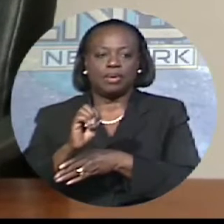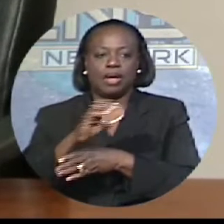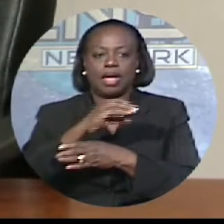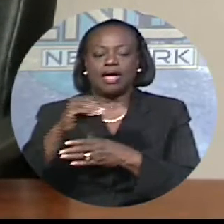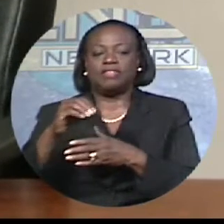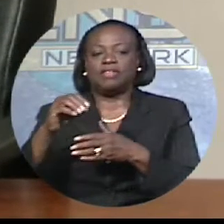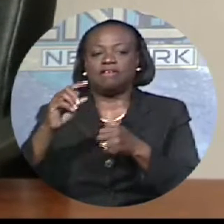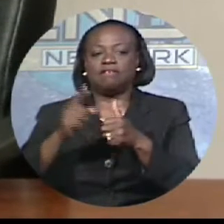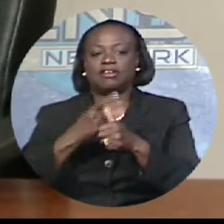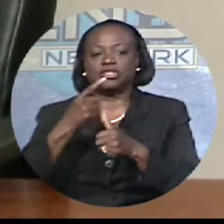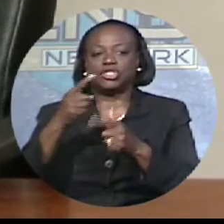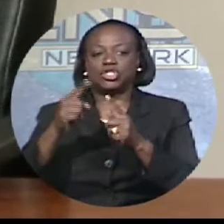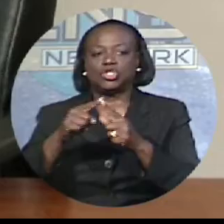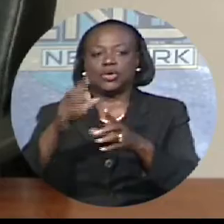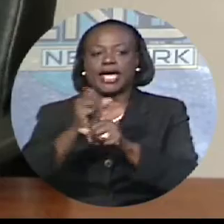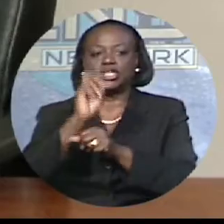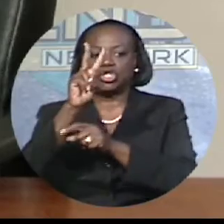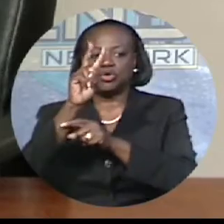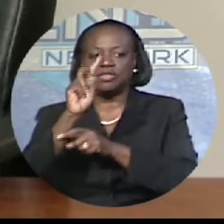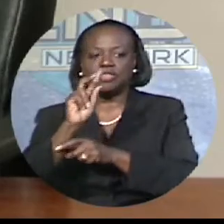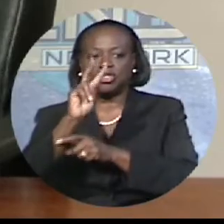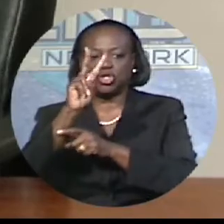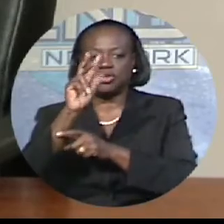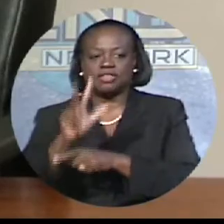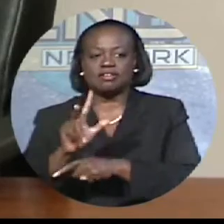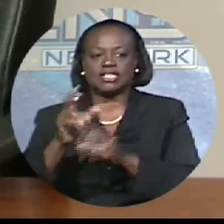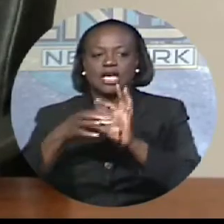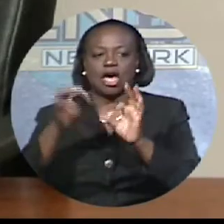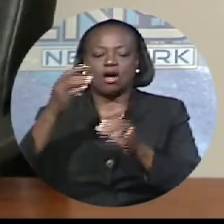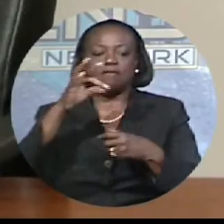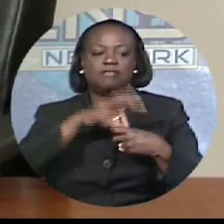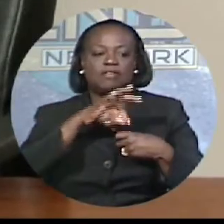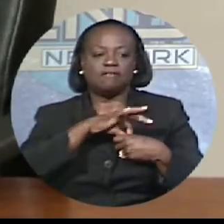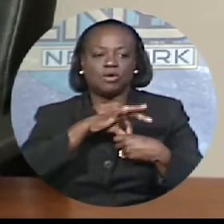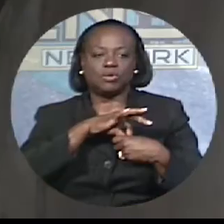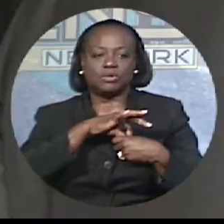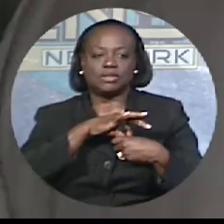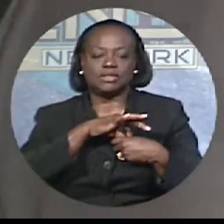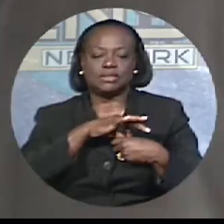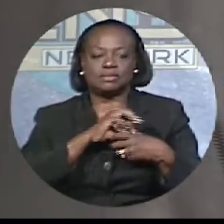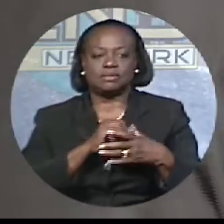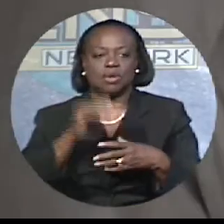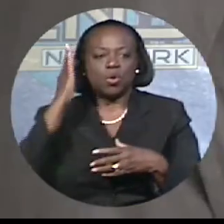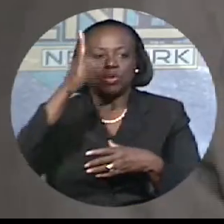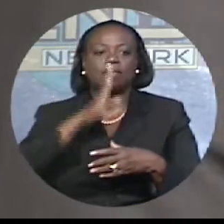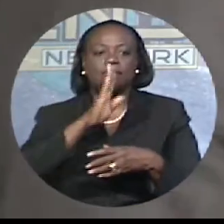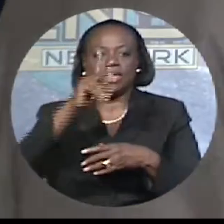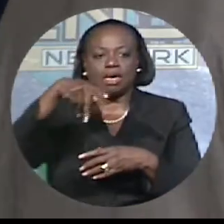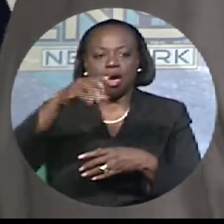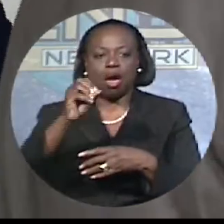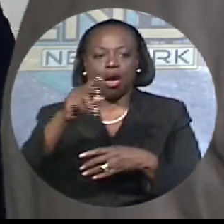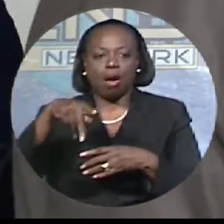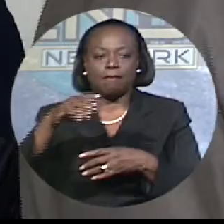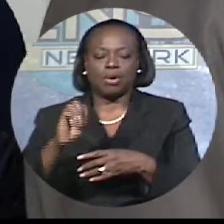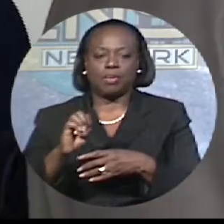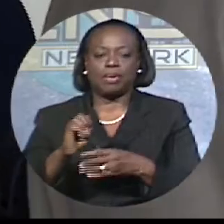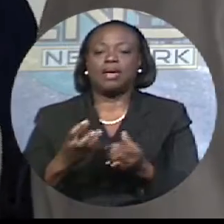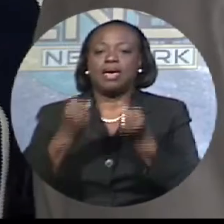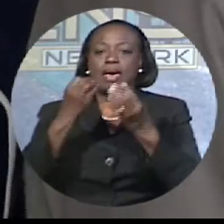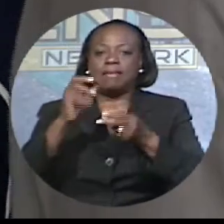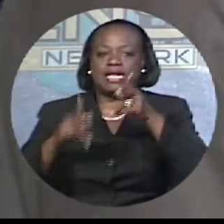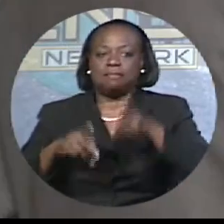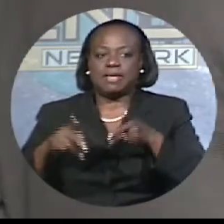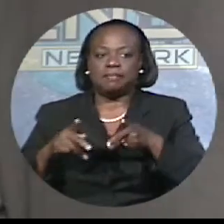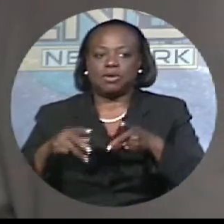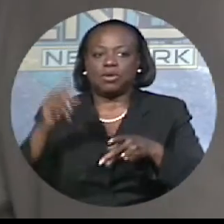to receive two-thirds of the vote of the eligible electors among the College of Cardinals. Although many persons we spoke to agreed